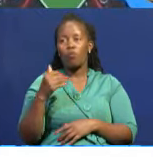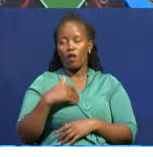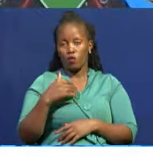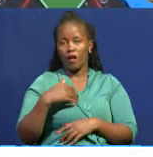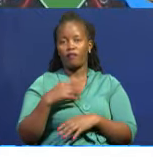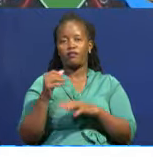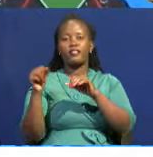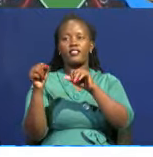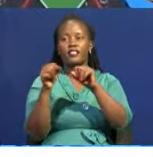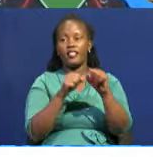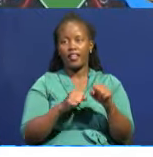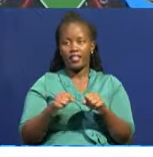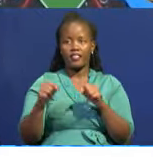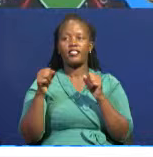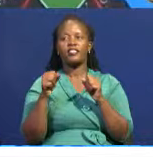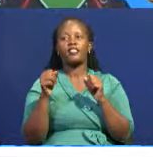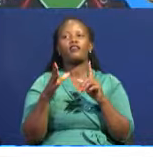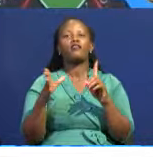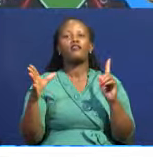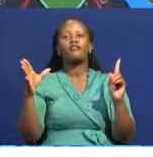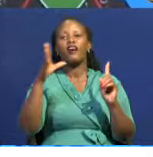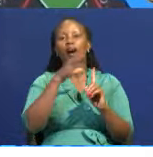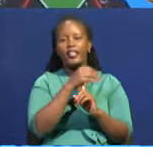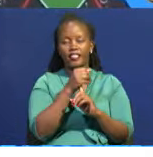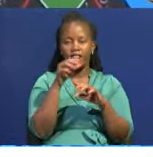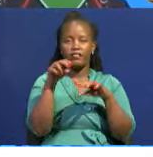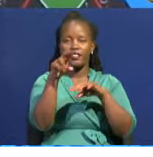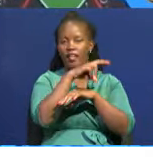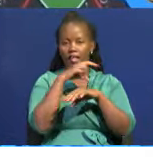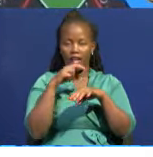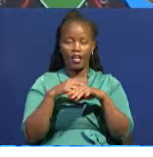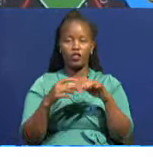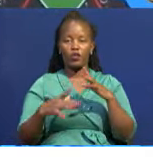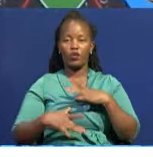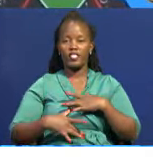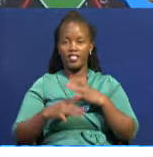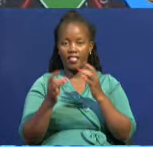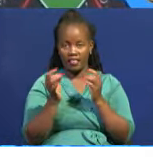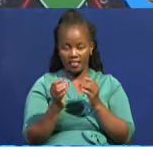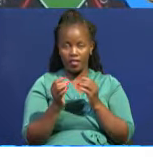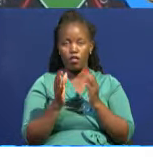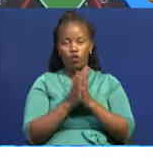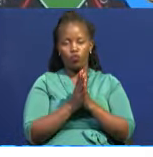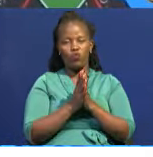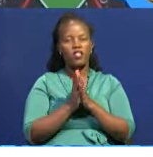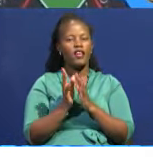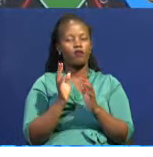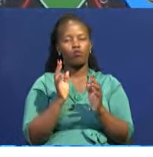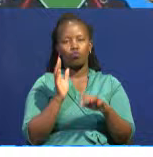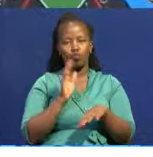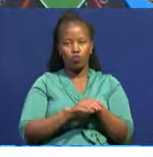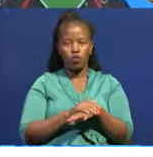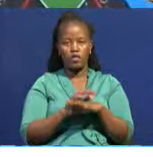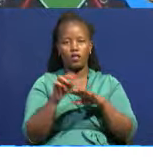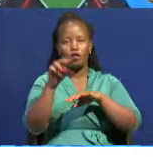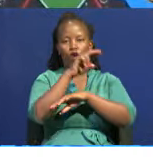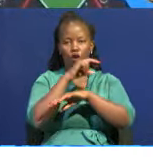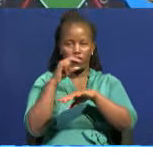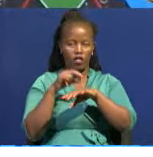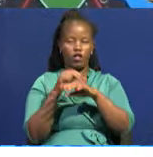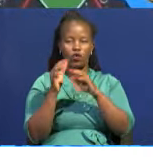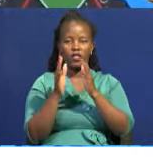strategy for achieving its national interests in line with the common good of the nation and shared